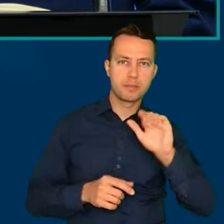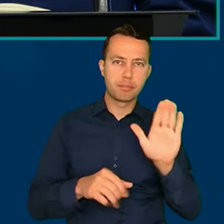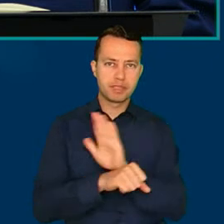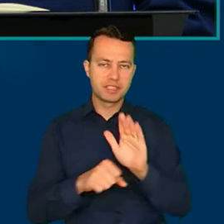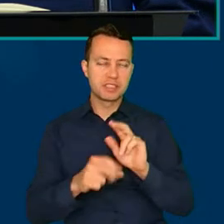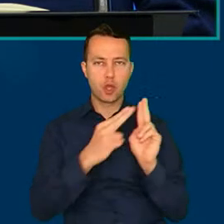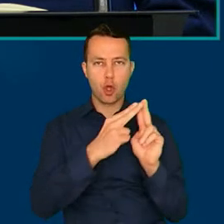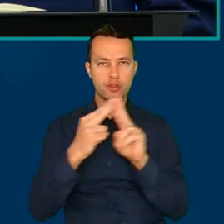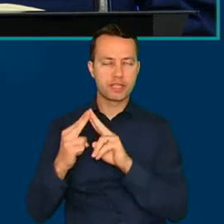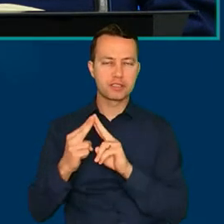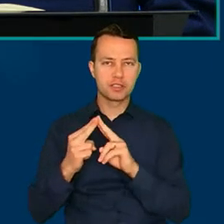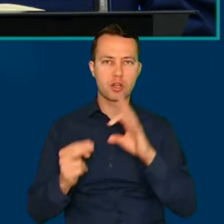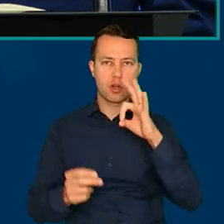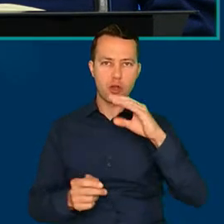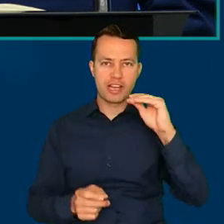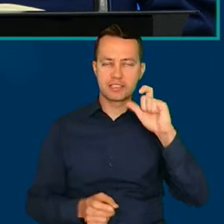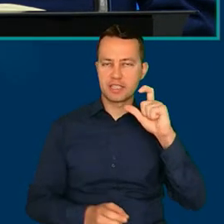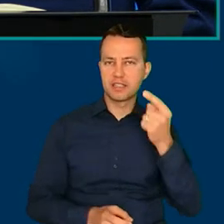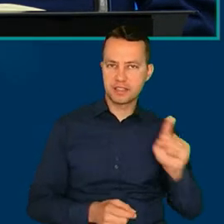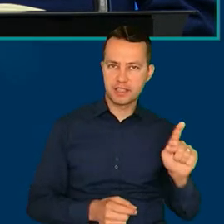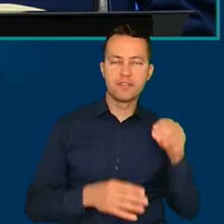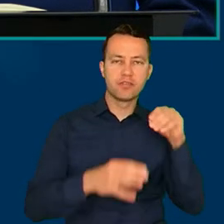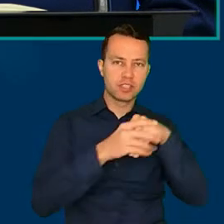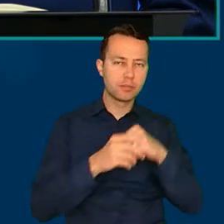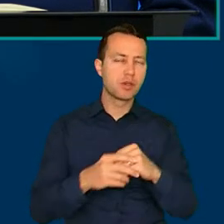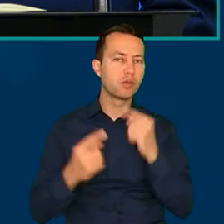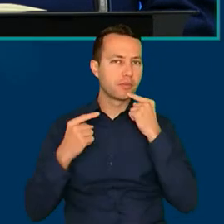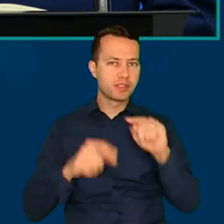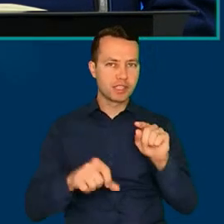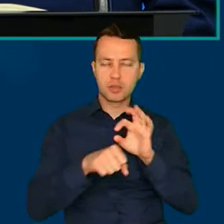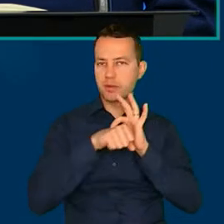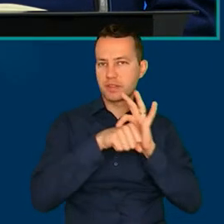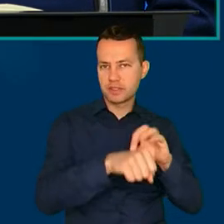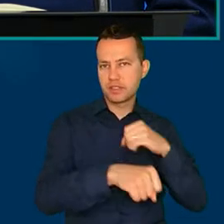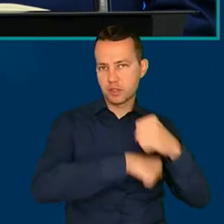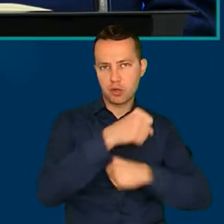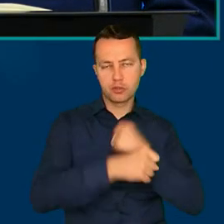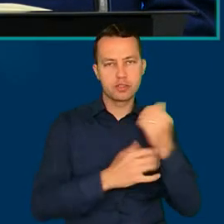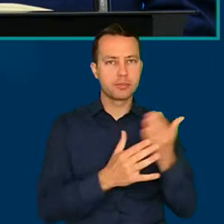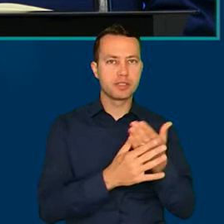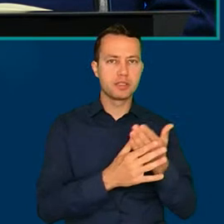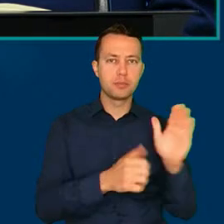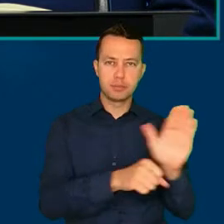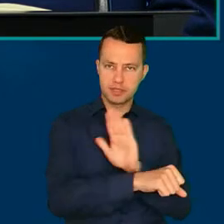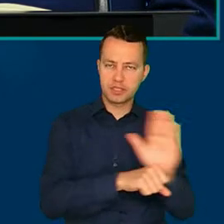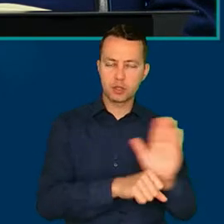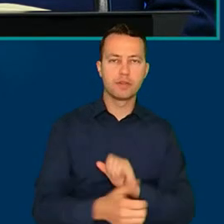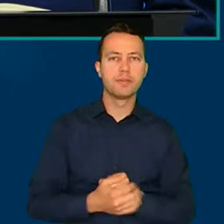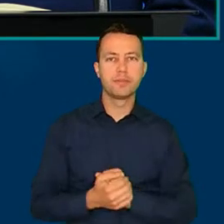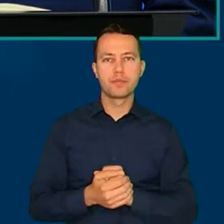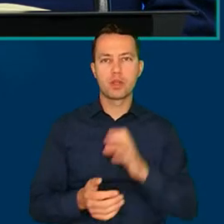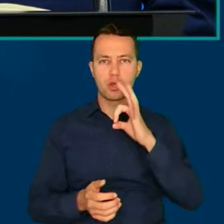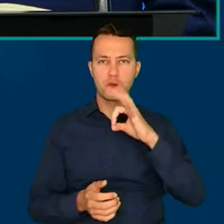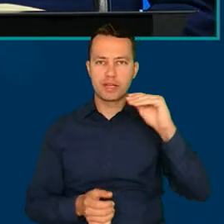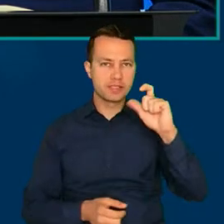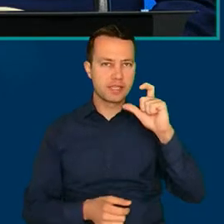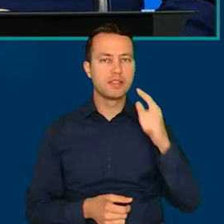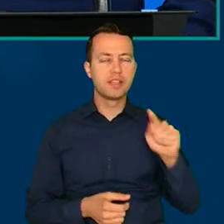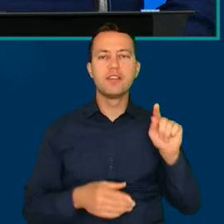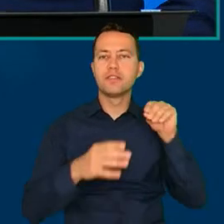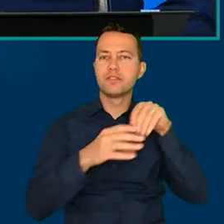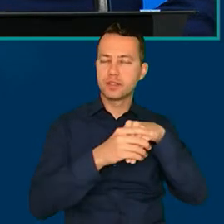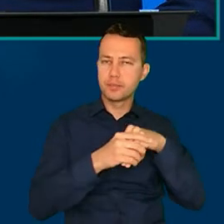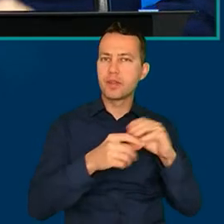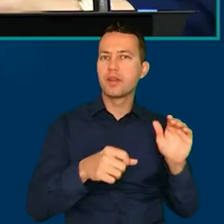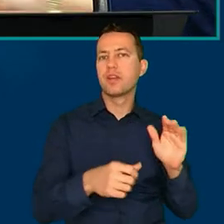enterprises. And now, what is the definition of due diligence? According to OECD, it means that